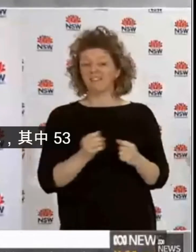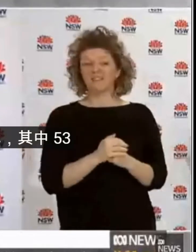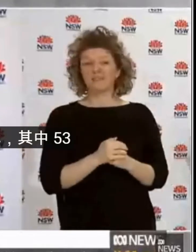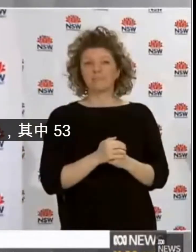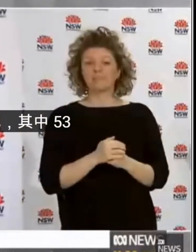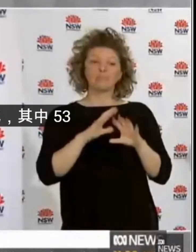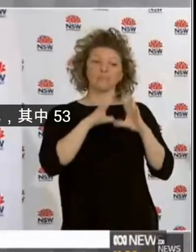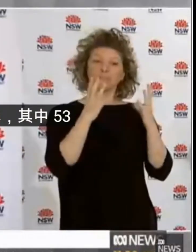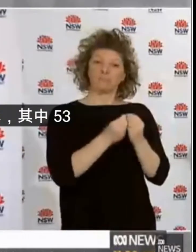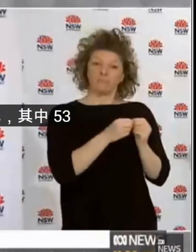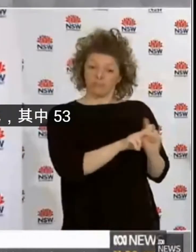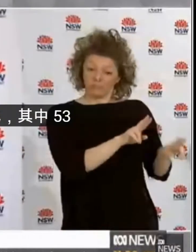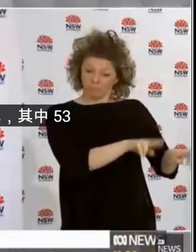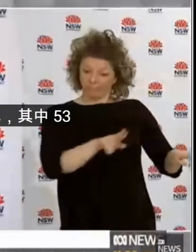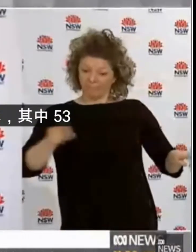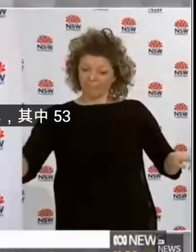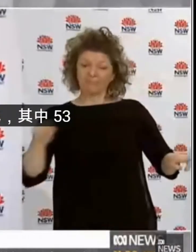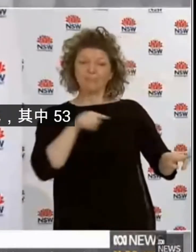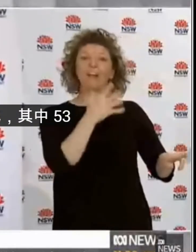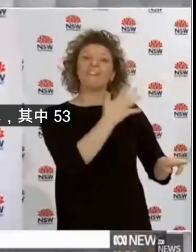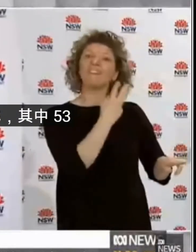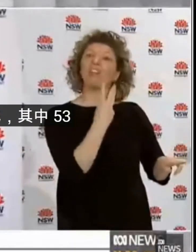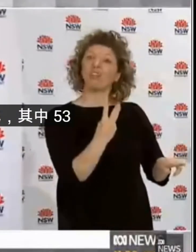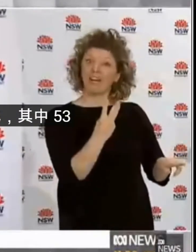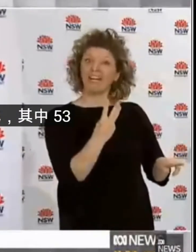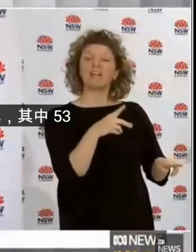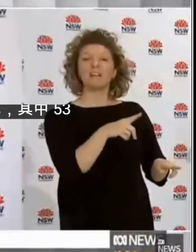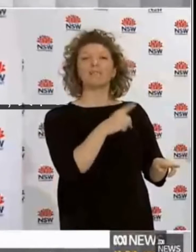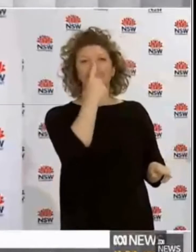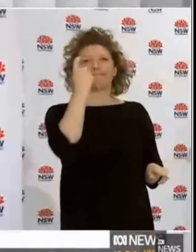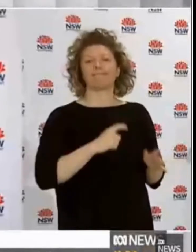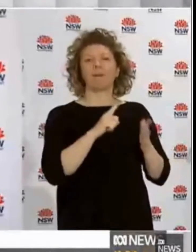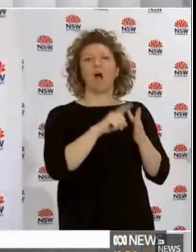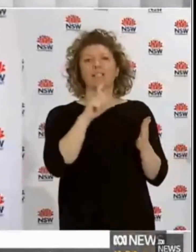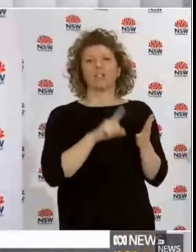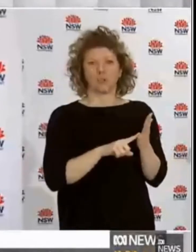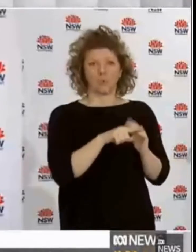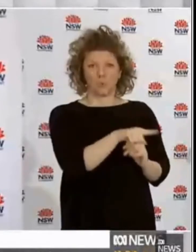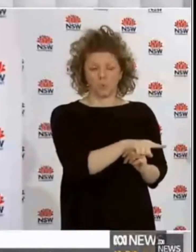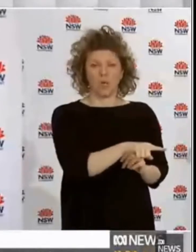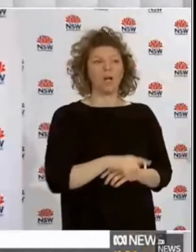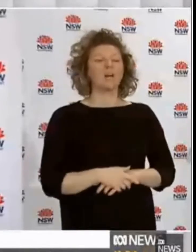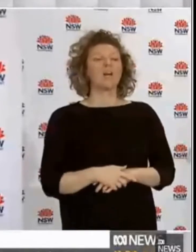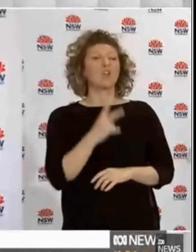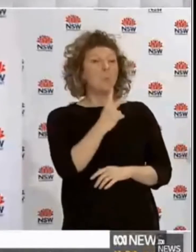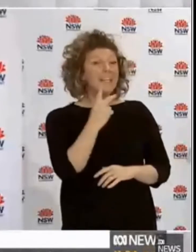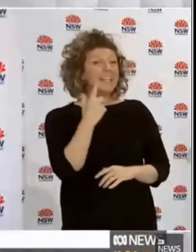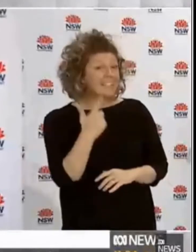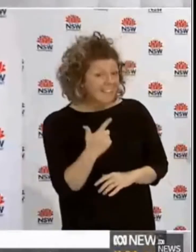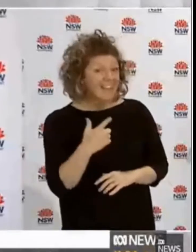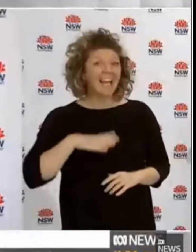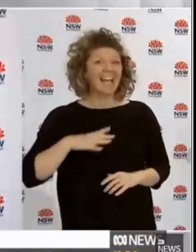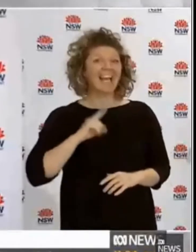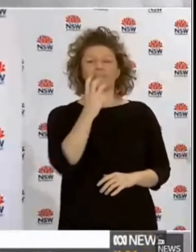53 of those are in intensive care, and 27 are requiring ventilation.